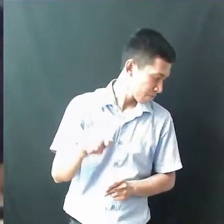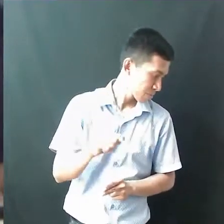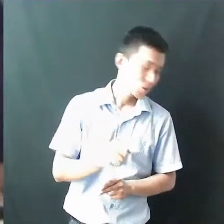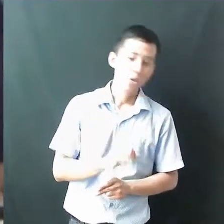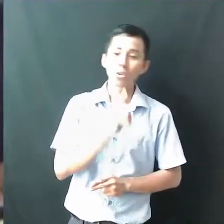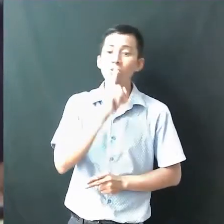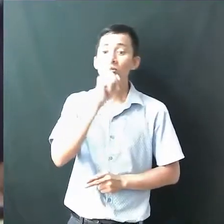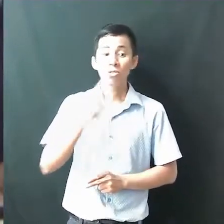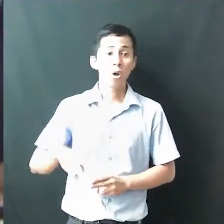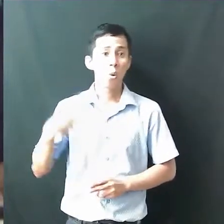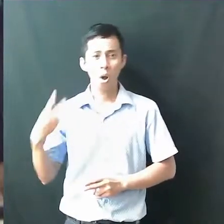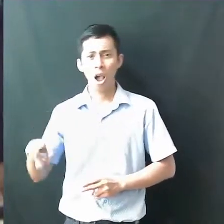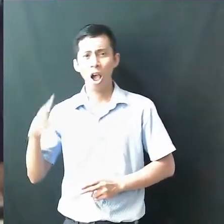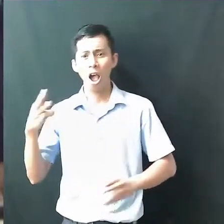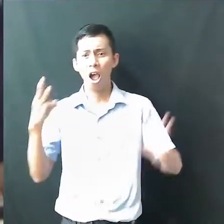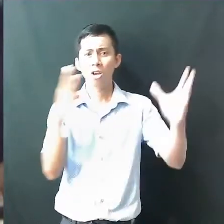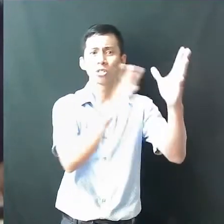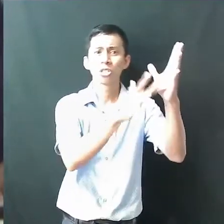art. Isn't it